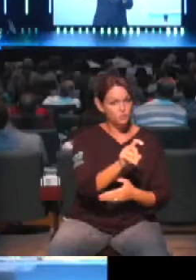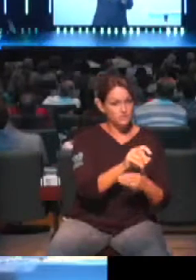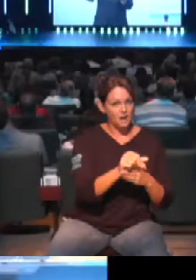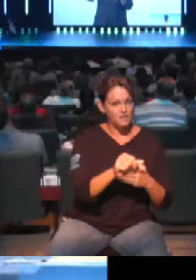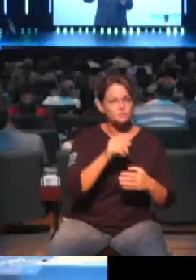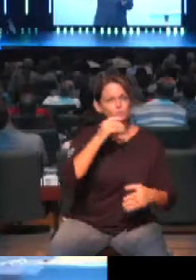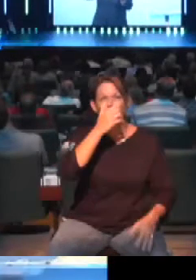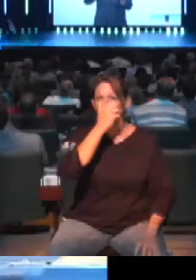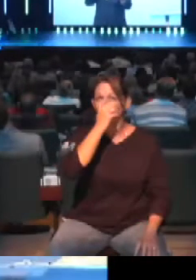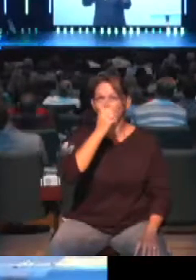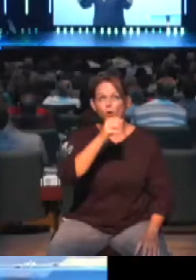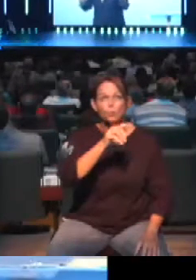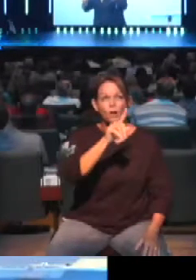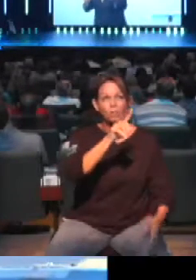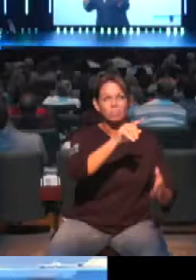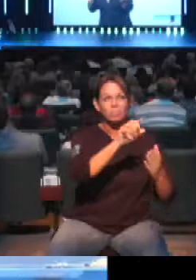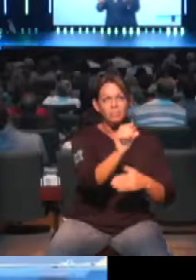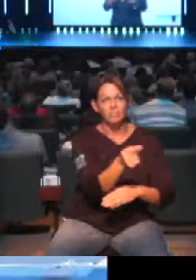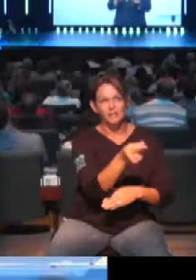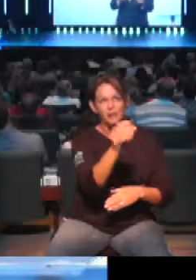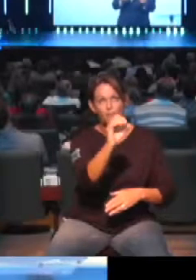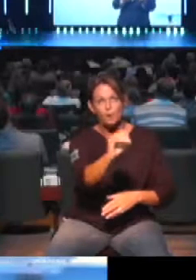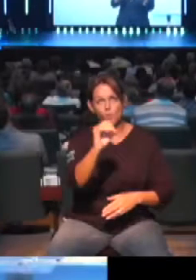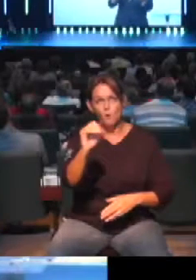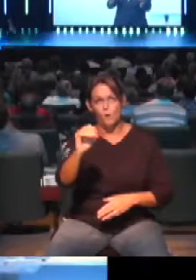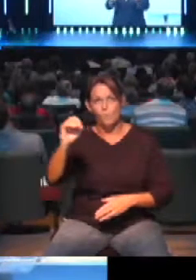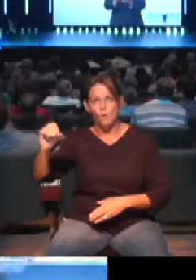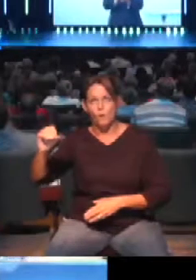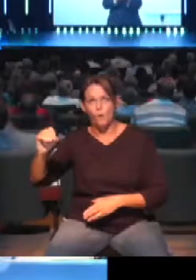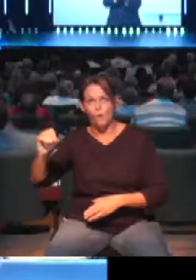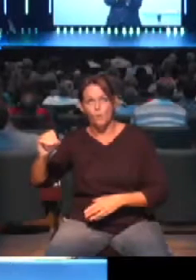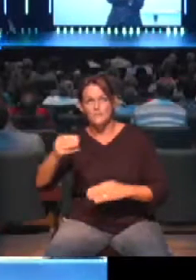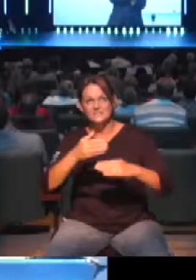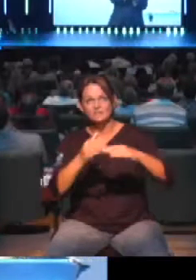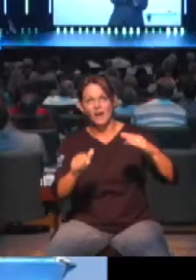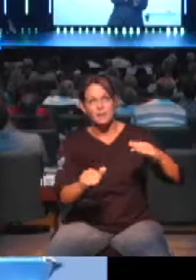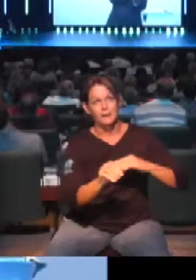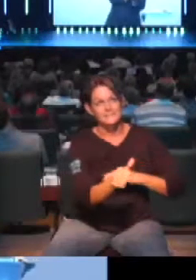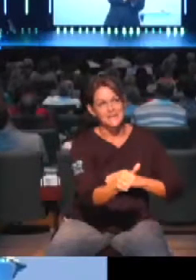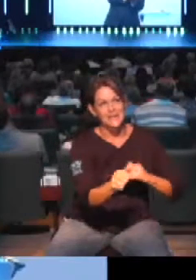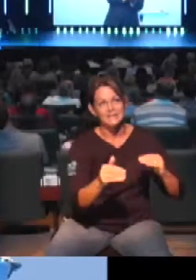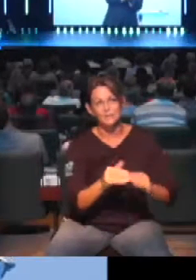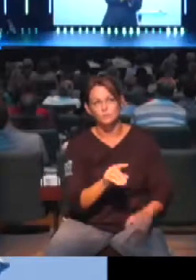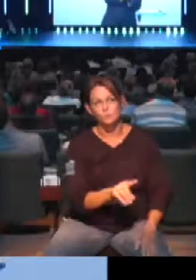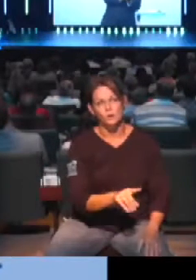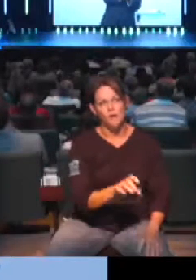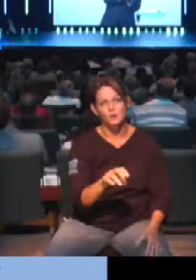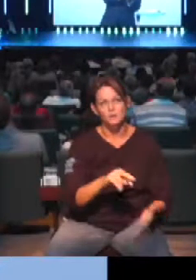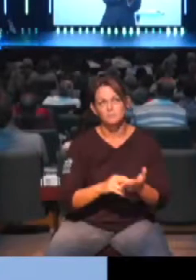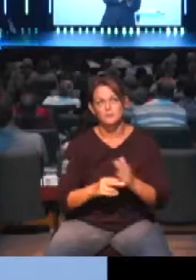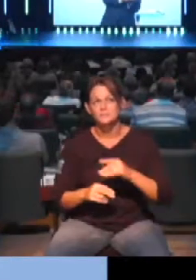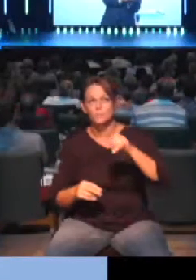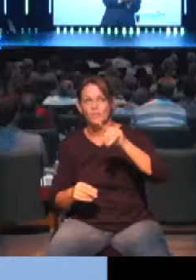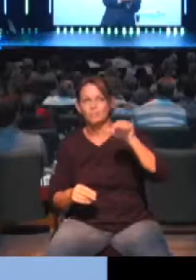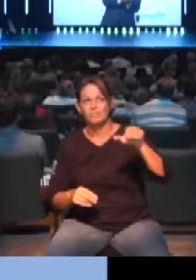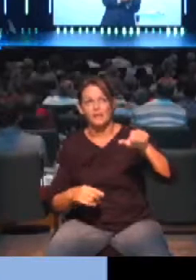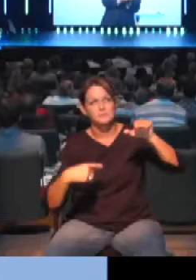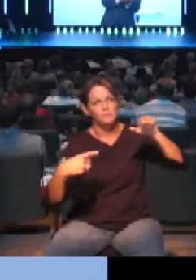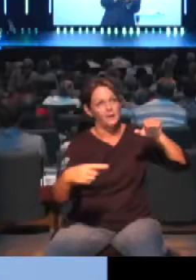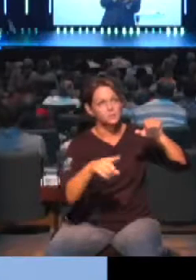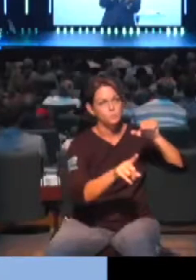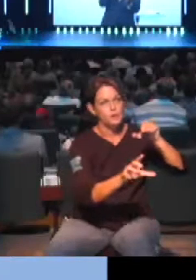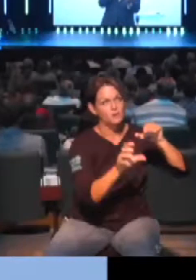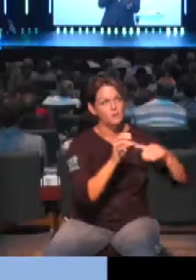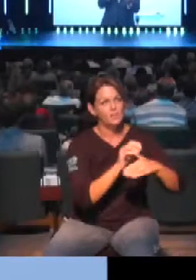okay, carry the one. That's okay, all right? You're good at other things, okay? So, all right, so it's $100, all